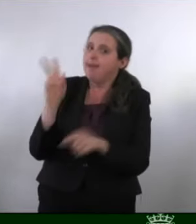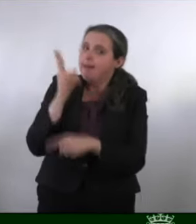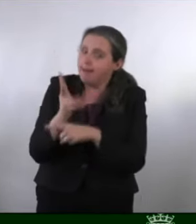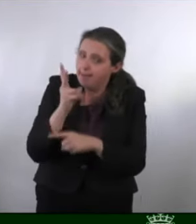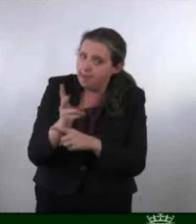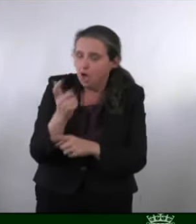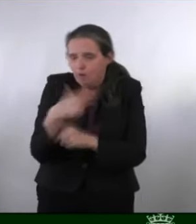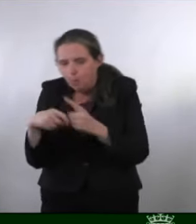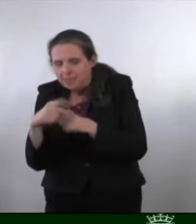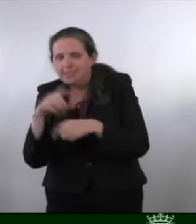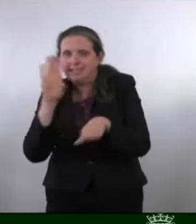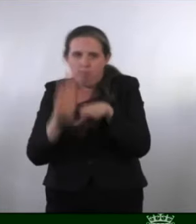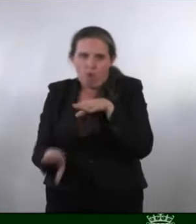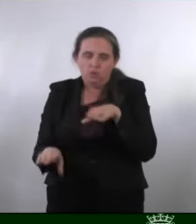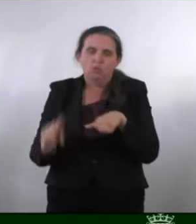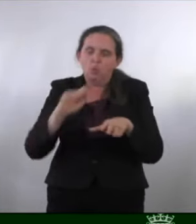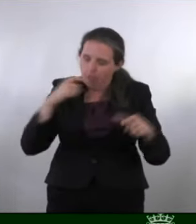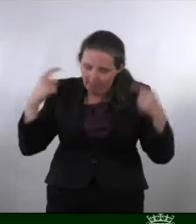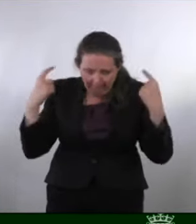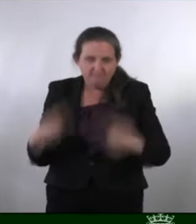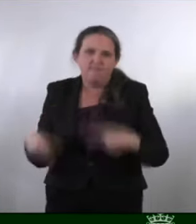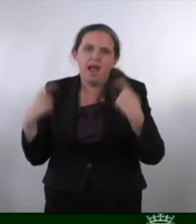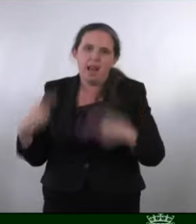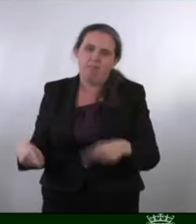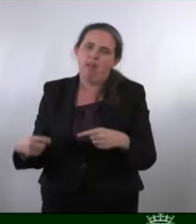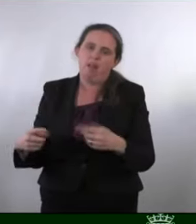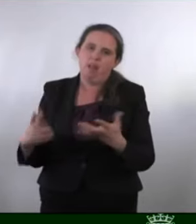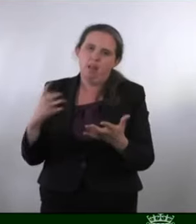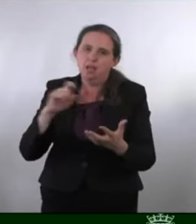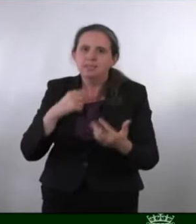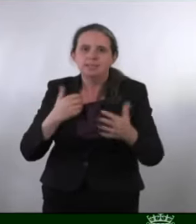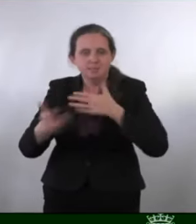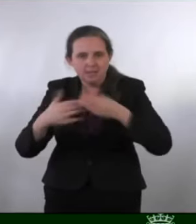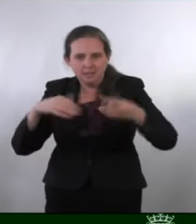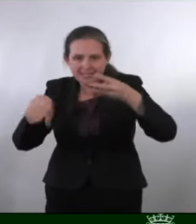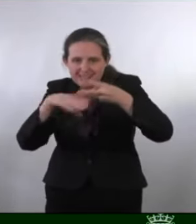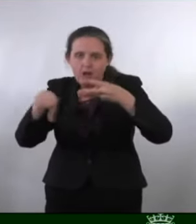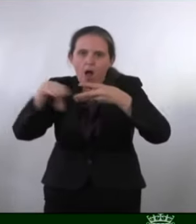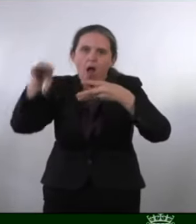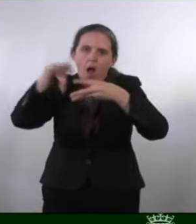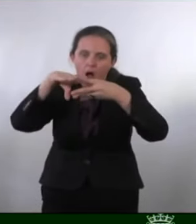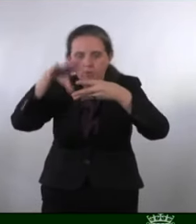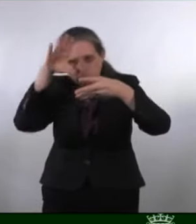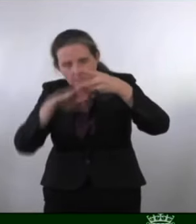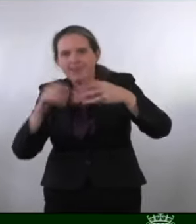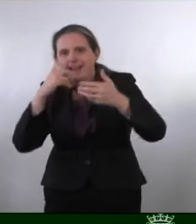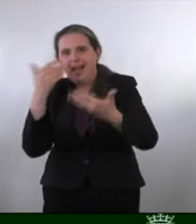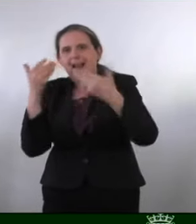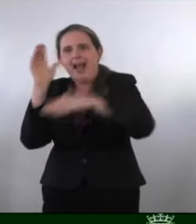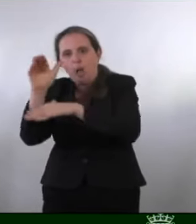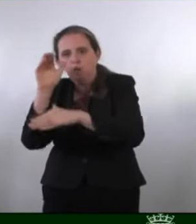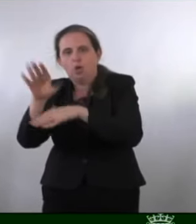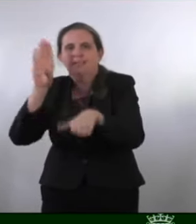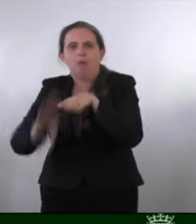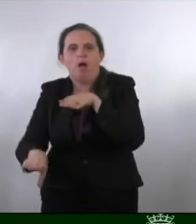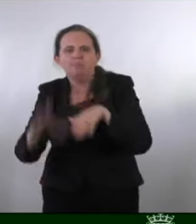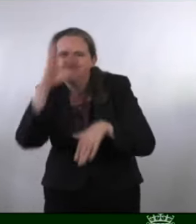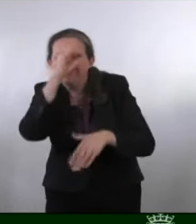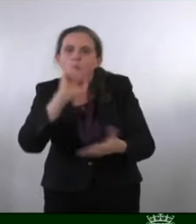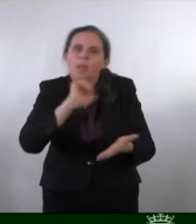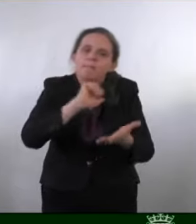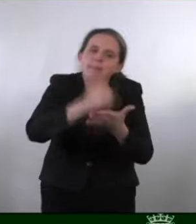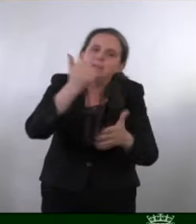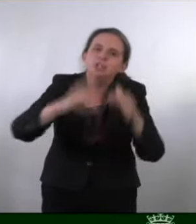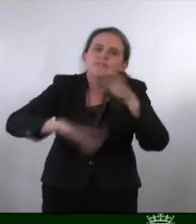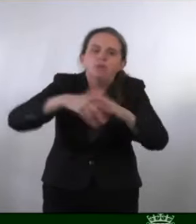absolutely going to be available under all of the tiers, and we'll be publishing all of the